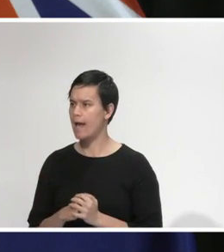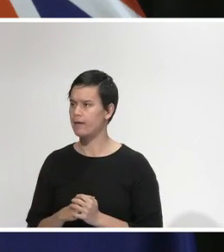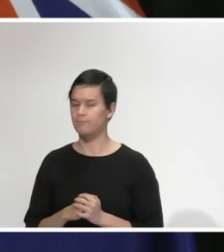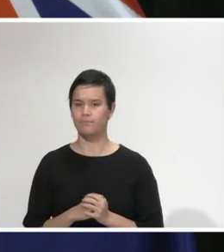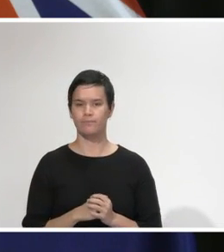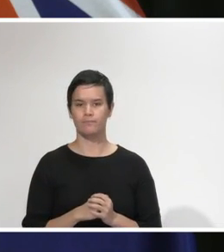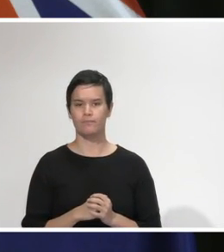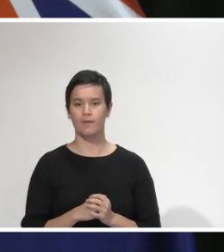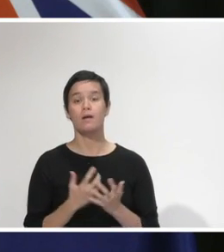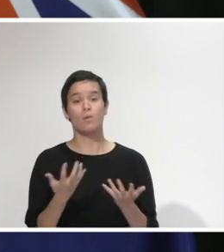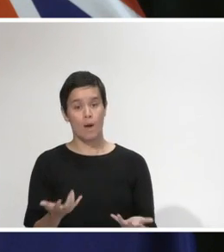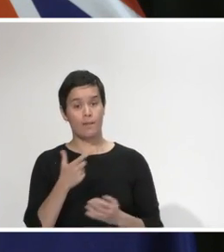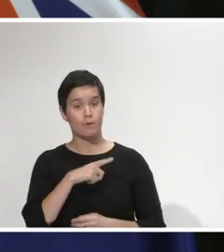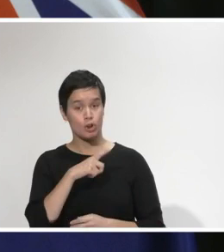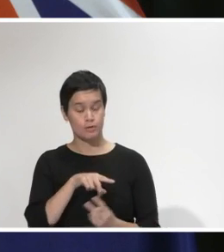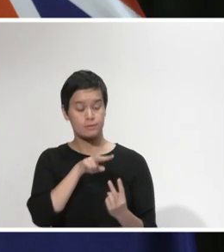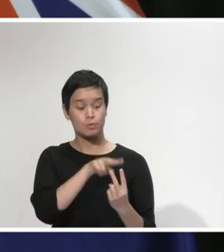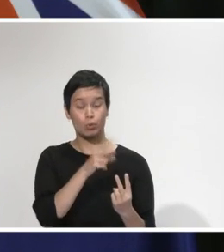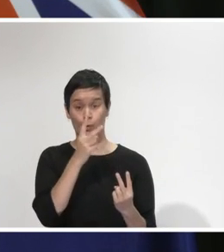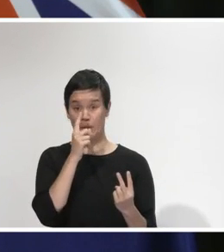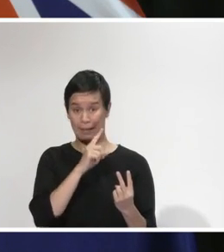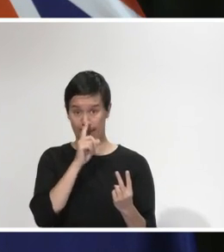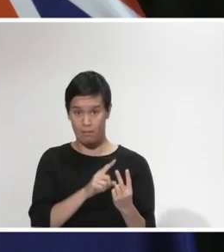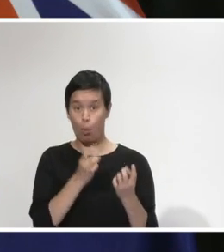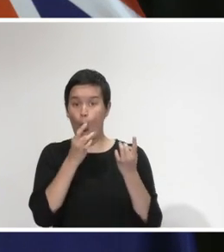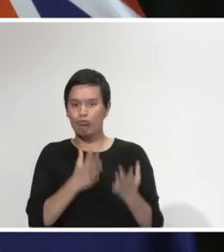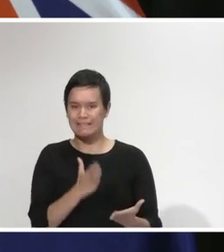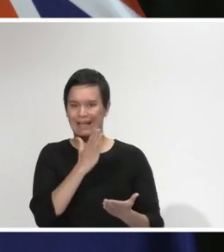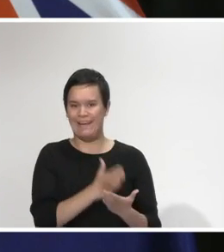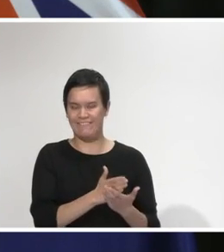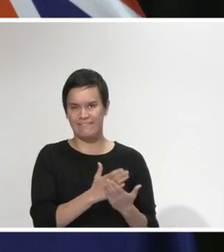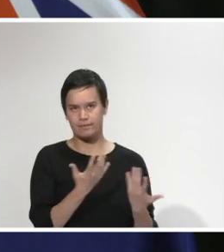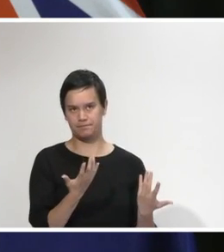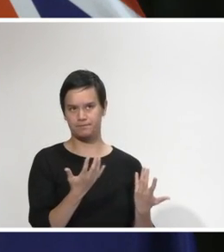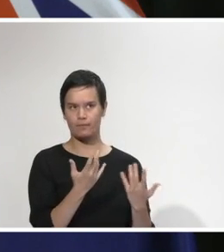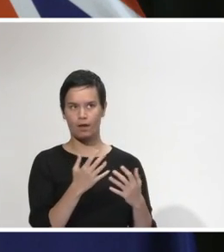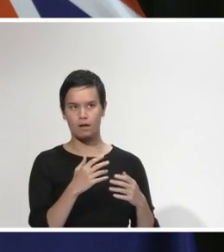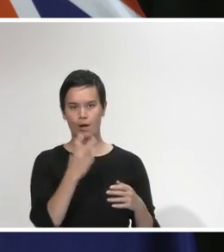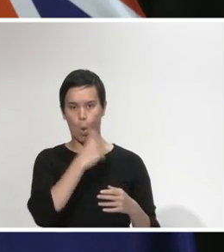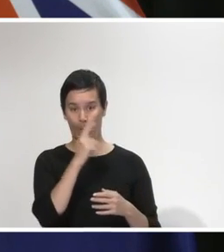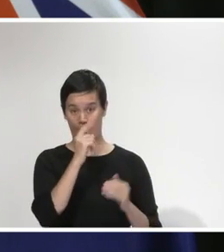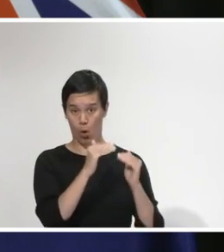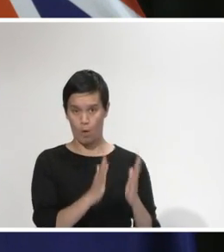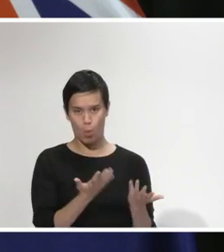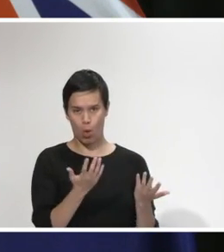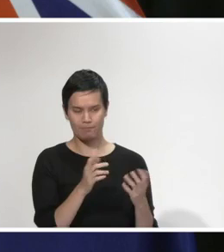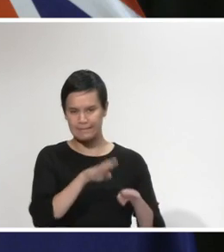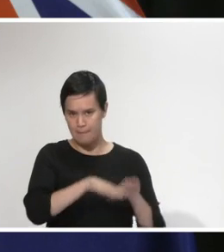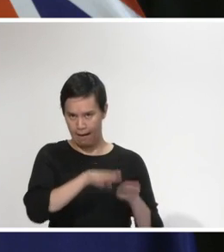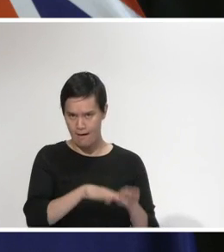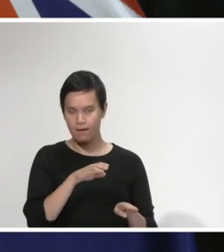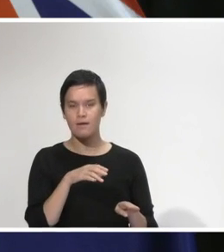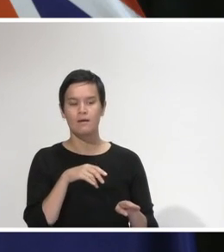clinicians, and in fact probably with the facility they were already in, would have already made a decision about whether they wanted active